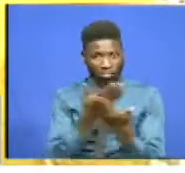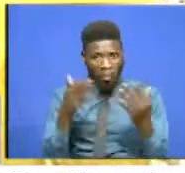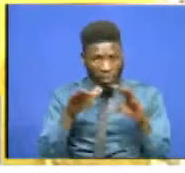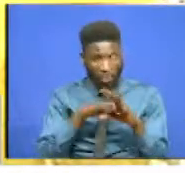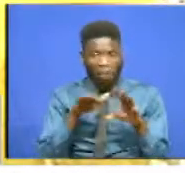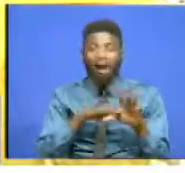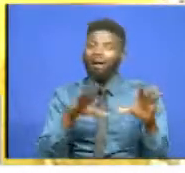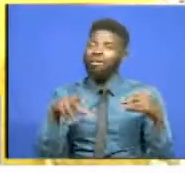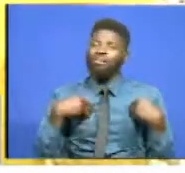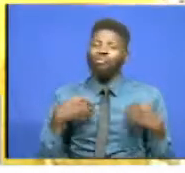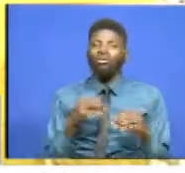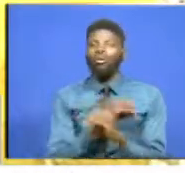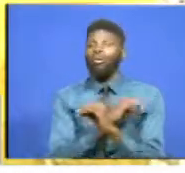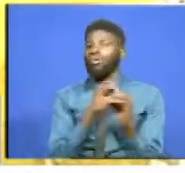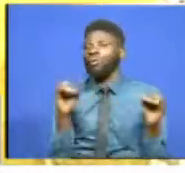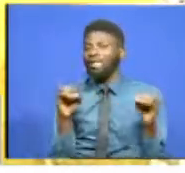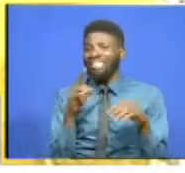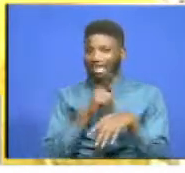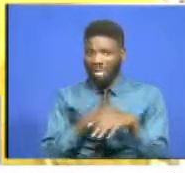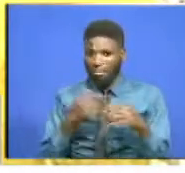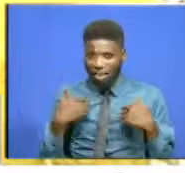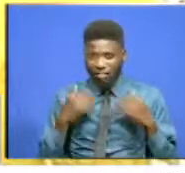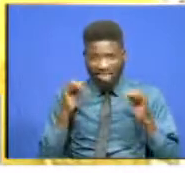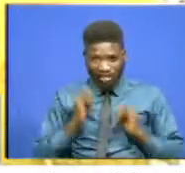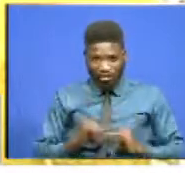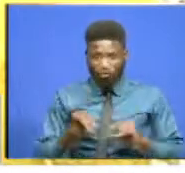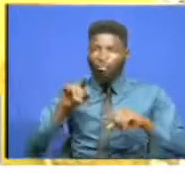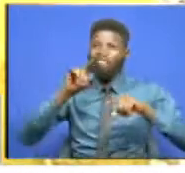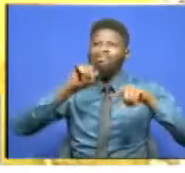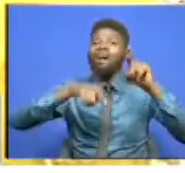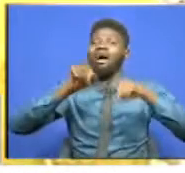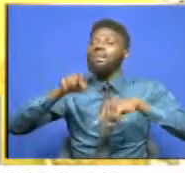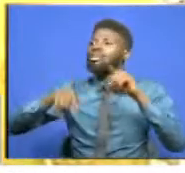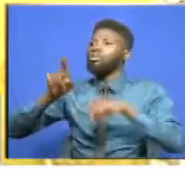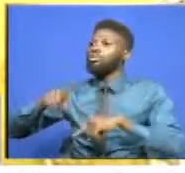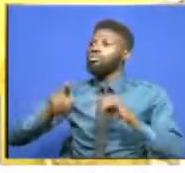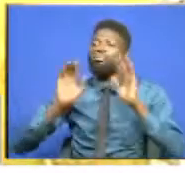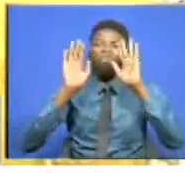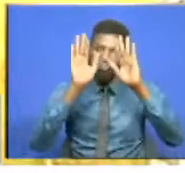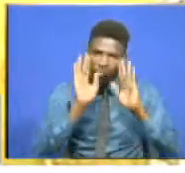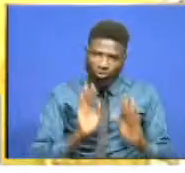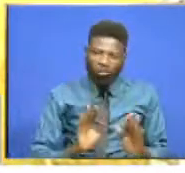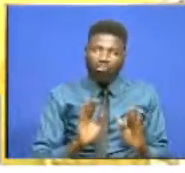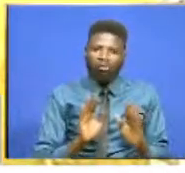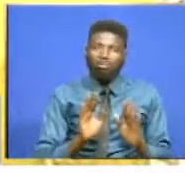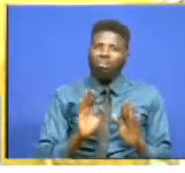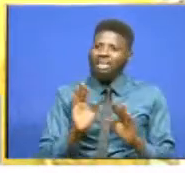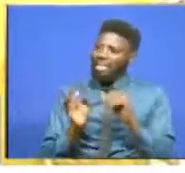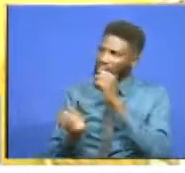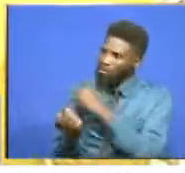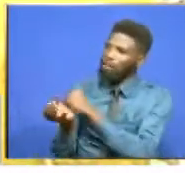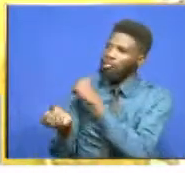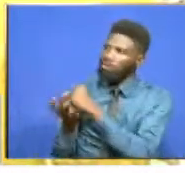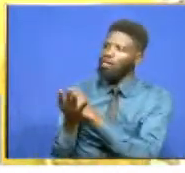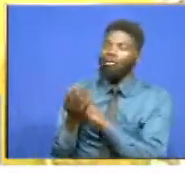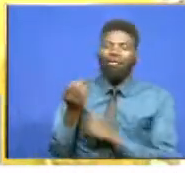party, because when you're dealing with individuals who are different, you must take time to make sure that they buy your idea. Mm. They